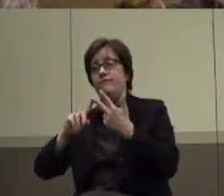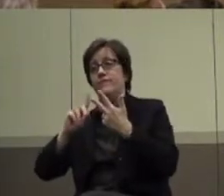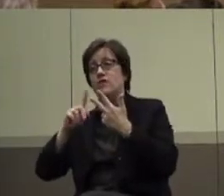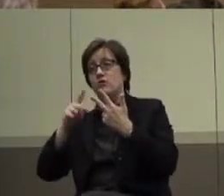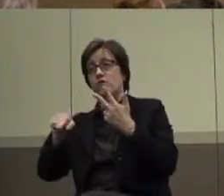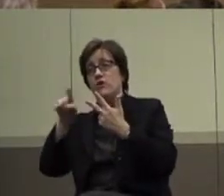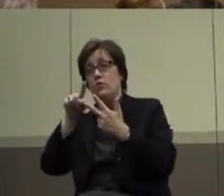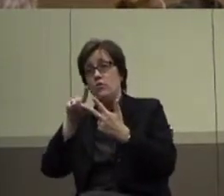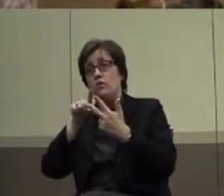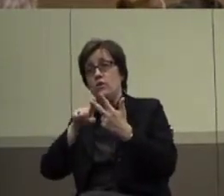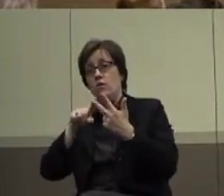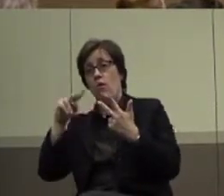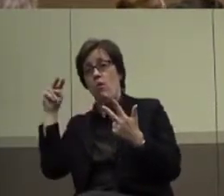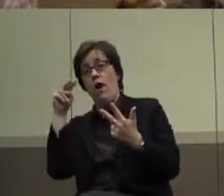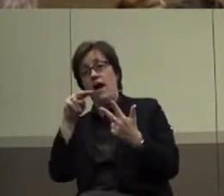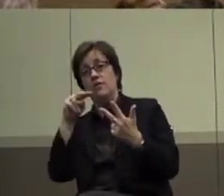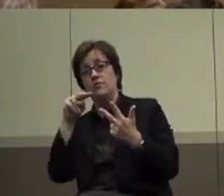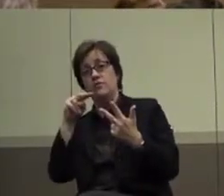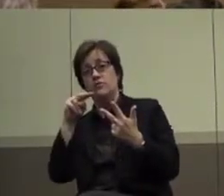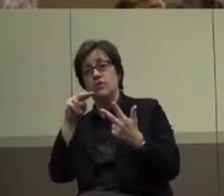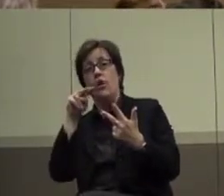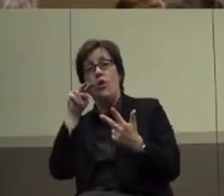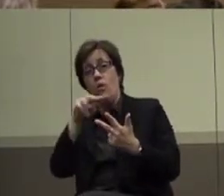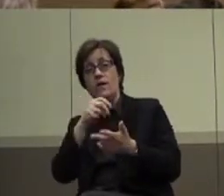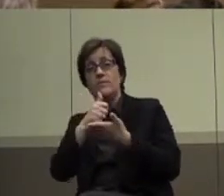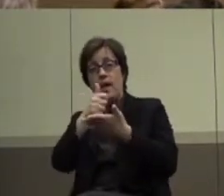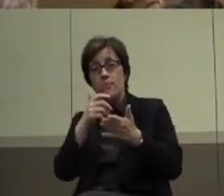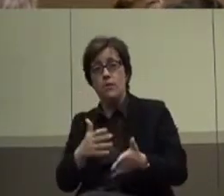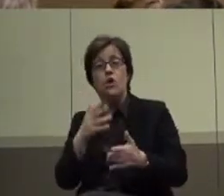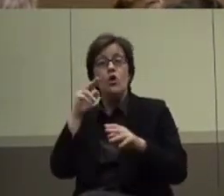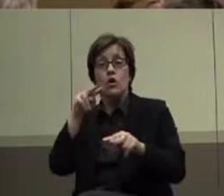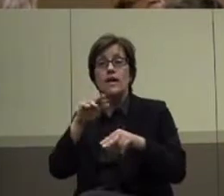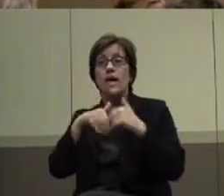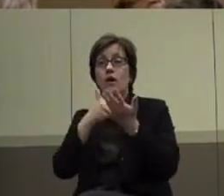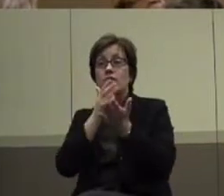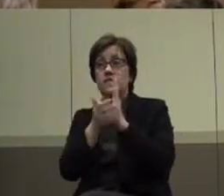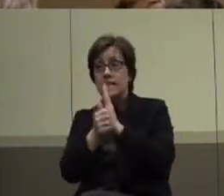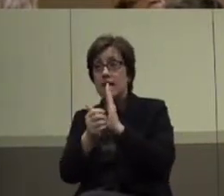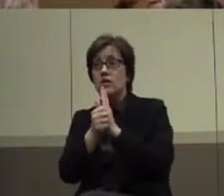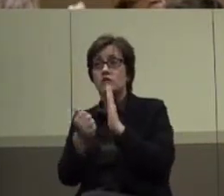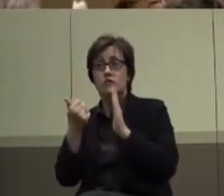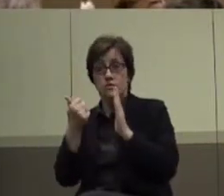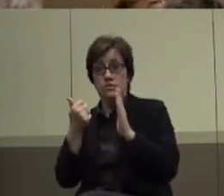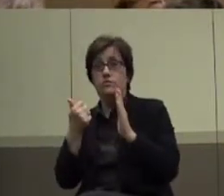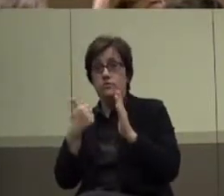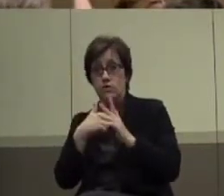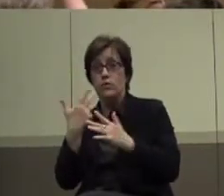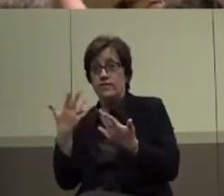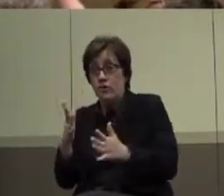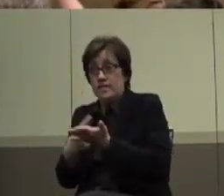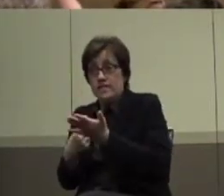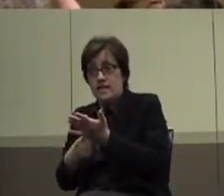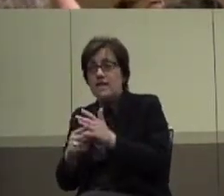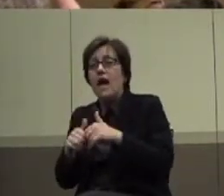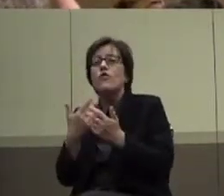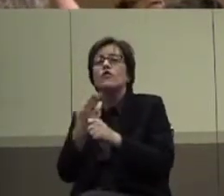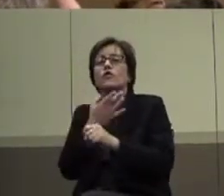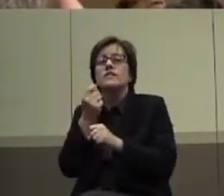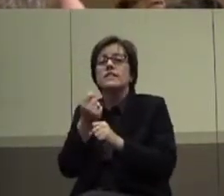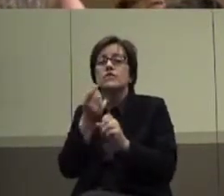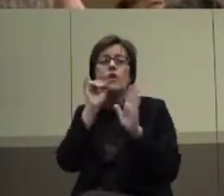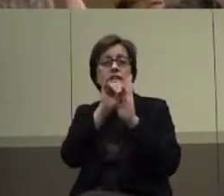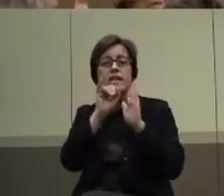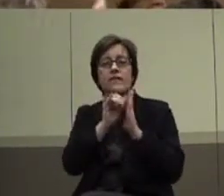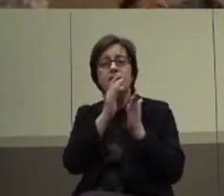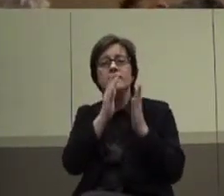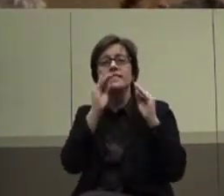the helper, look at how that person is using the skills we've talked about today to help that teacher identify some blind spots, develop a